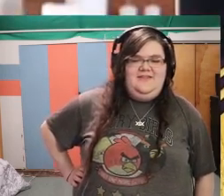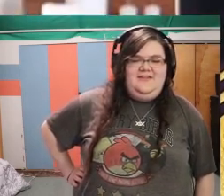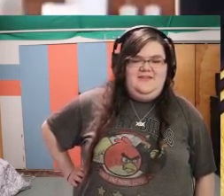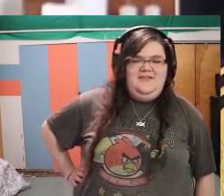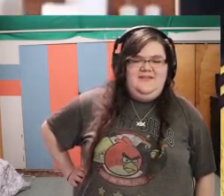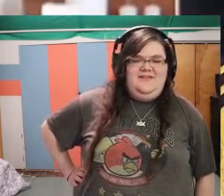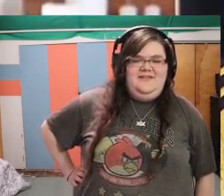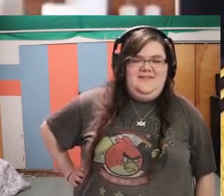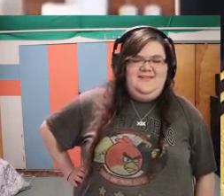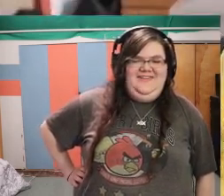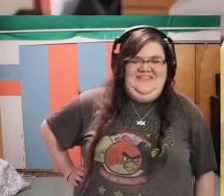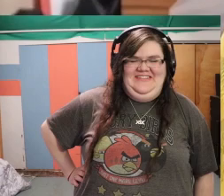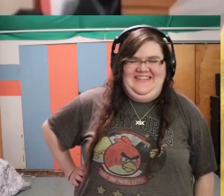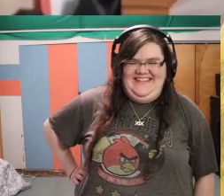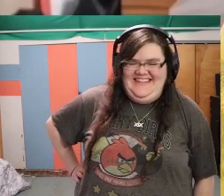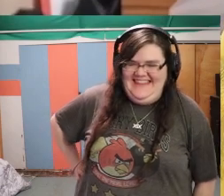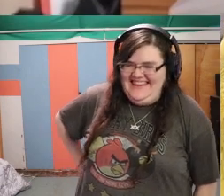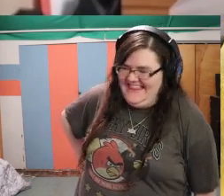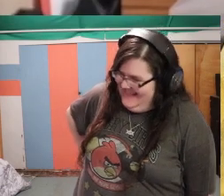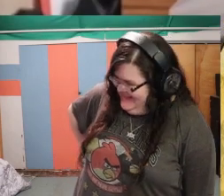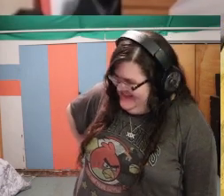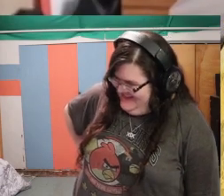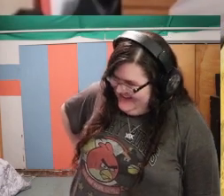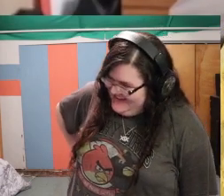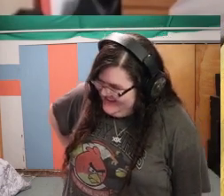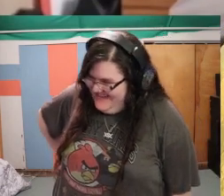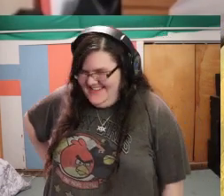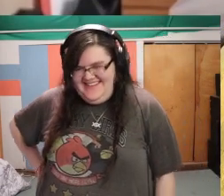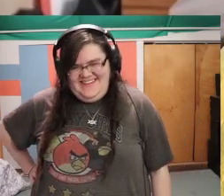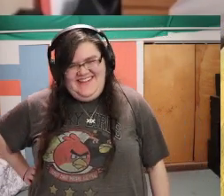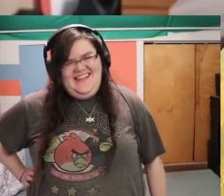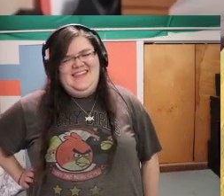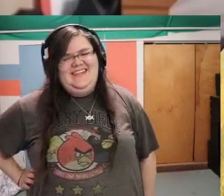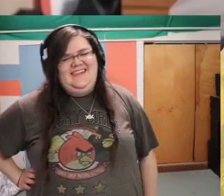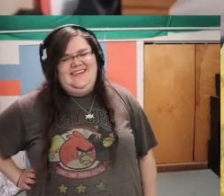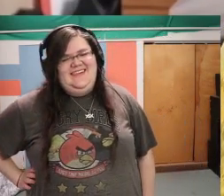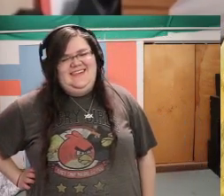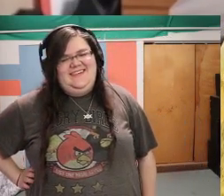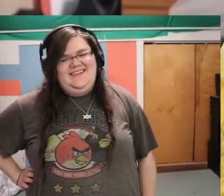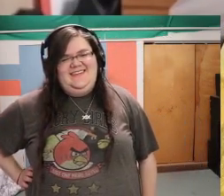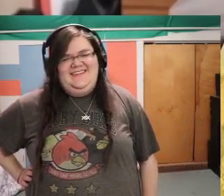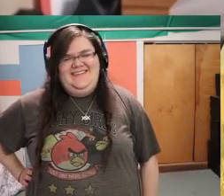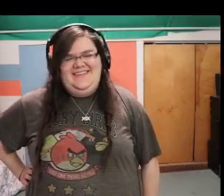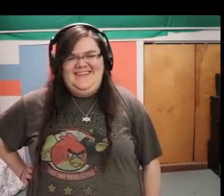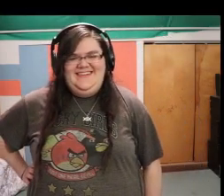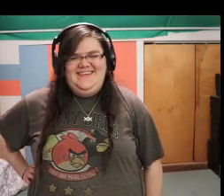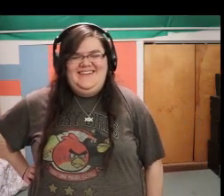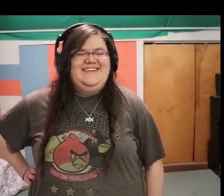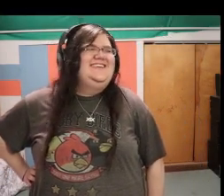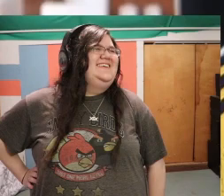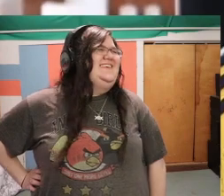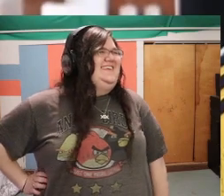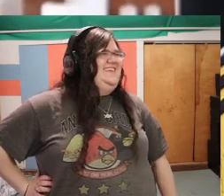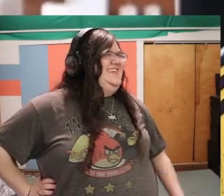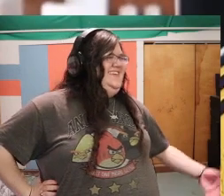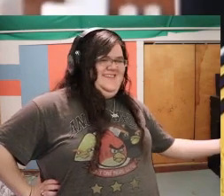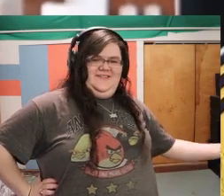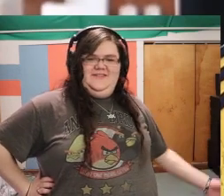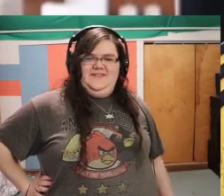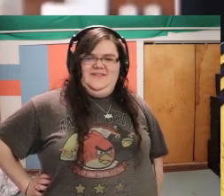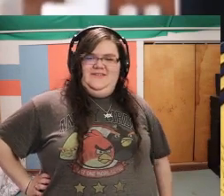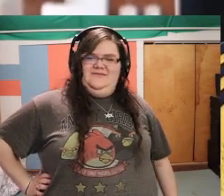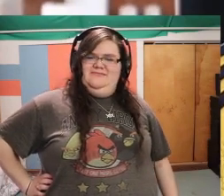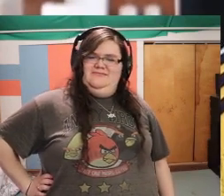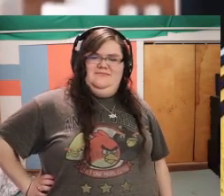gonna slap Simon in the face. Yeah, and then obviously he'd be better confused. What question go?